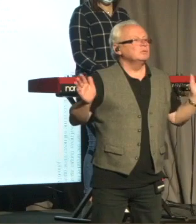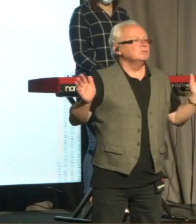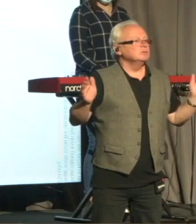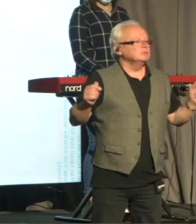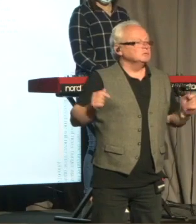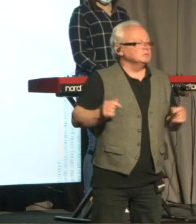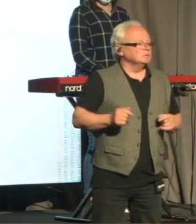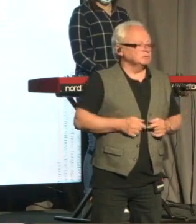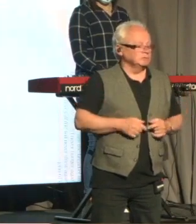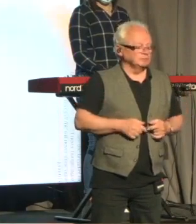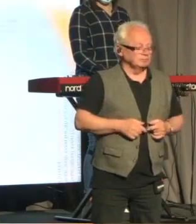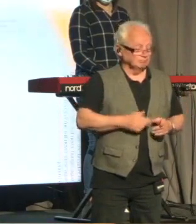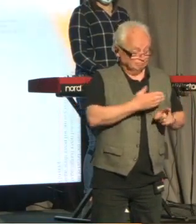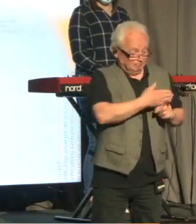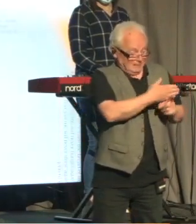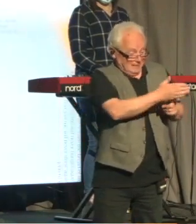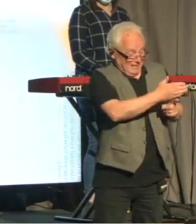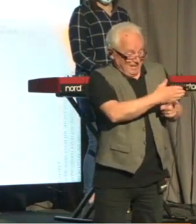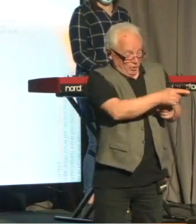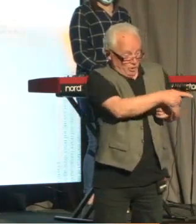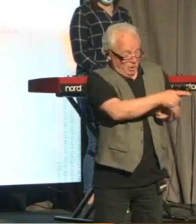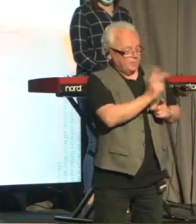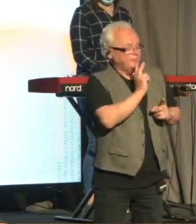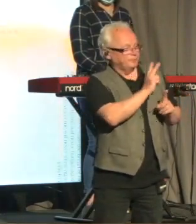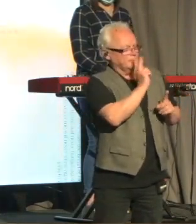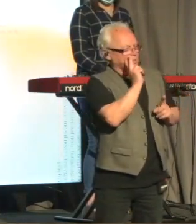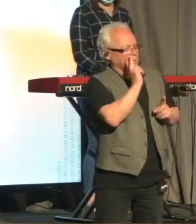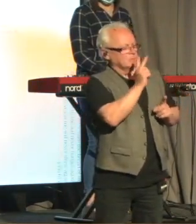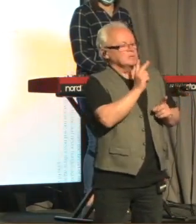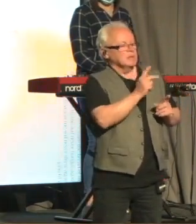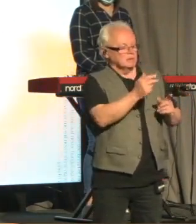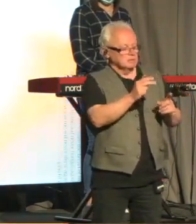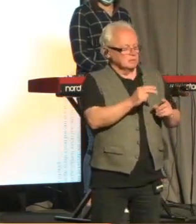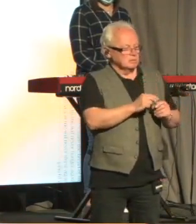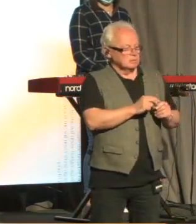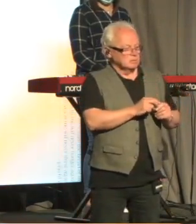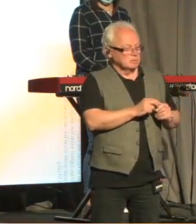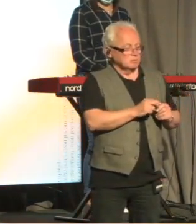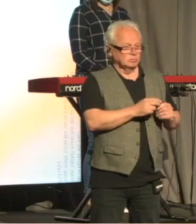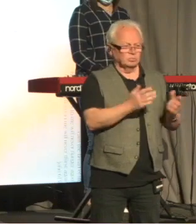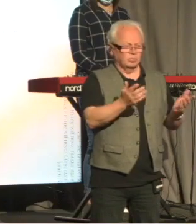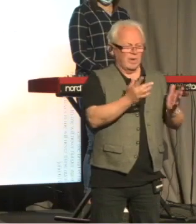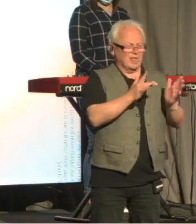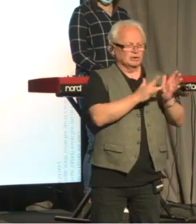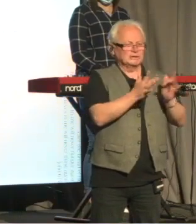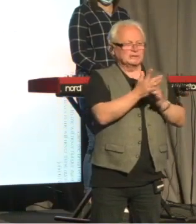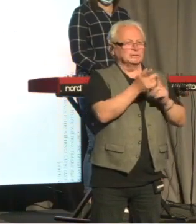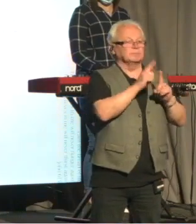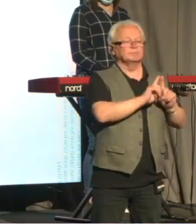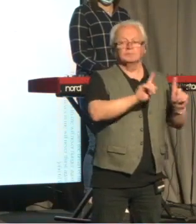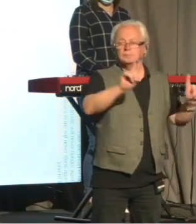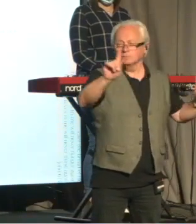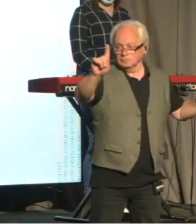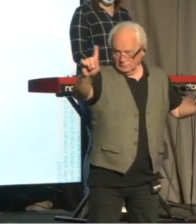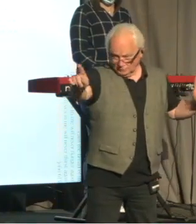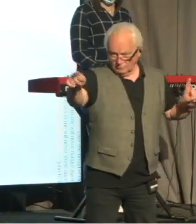You know, not long after this, we would see Jesus in the Garden of Gethsemane.